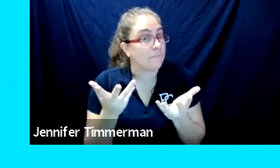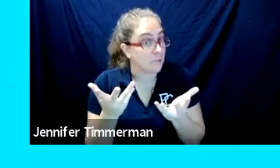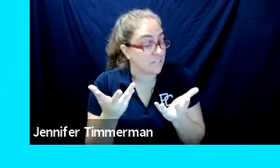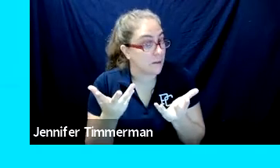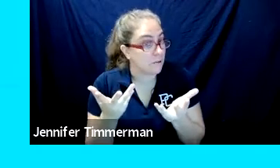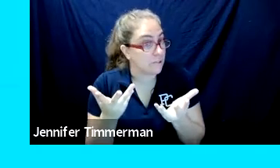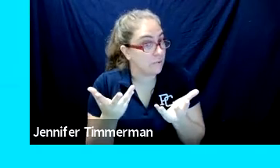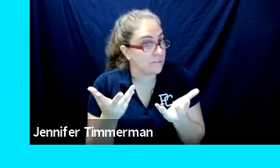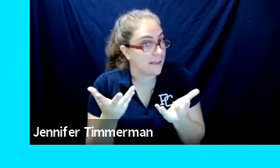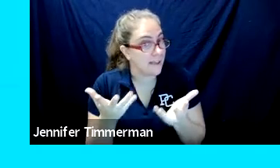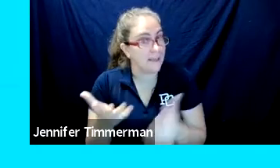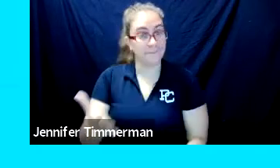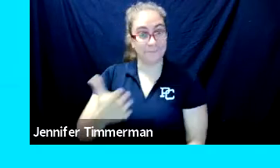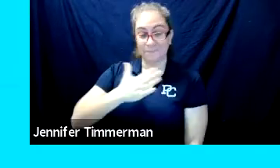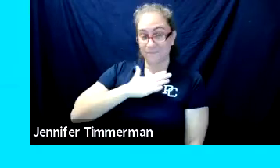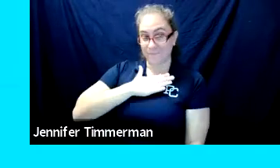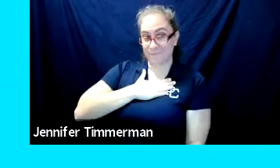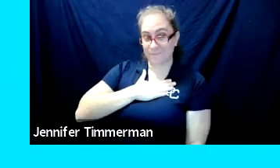And then person number 2 will say,